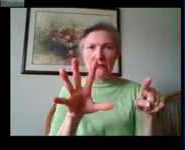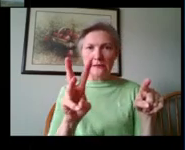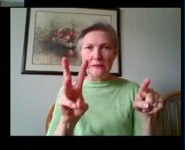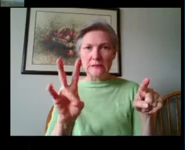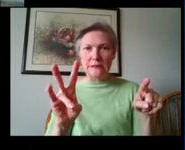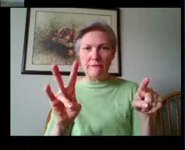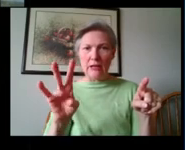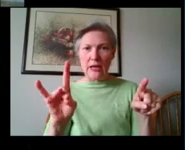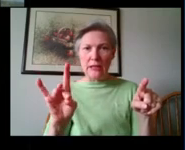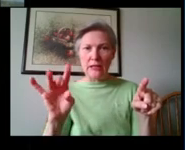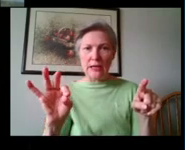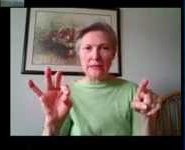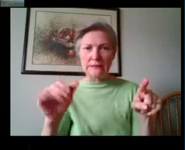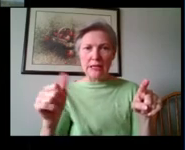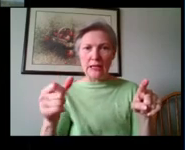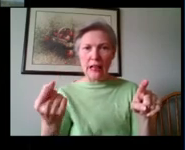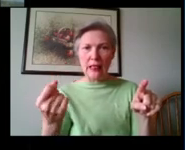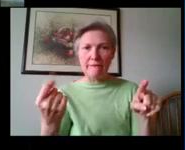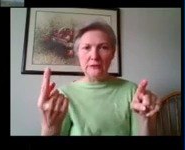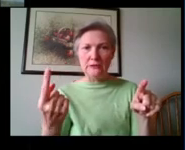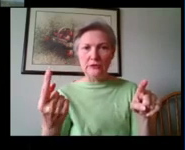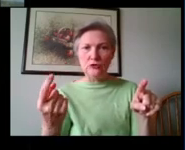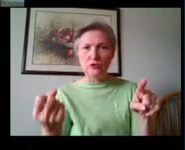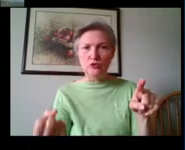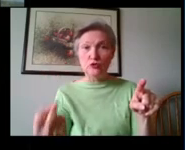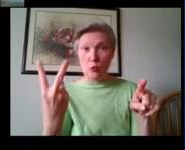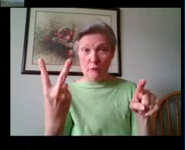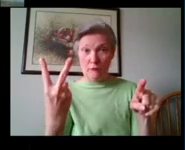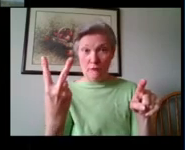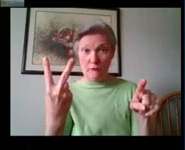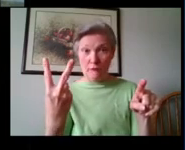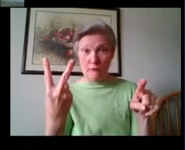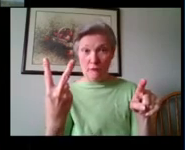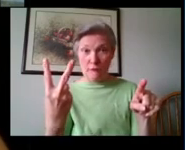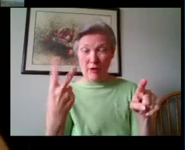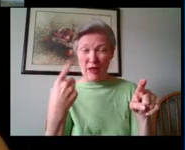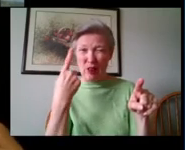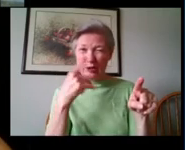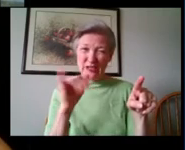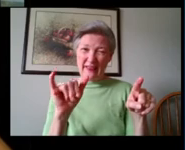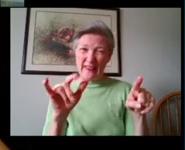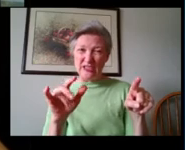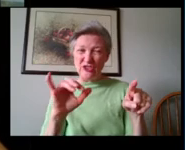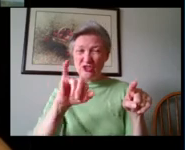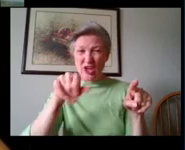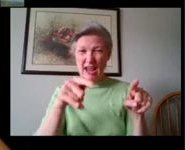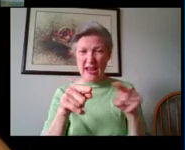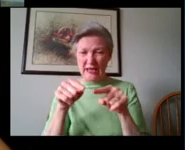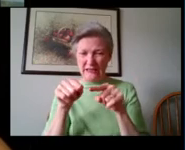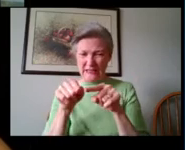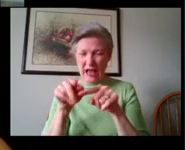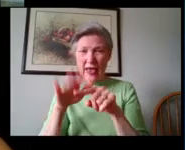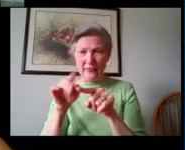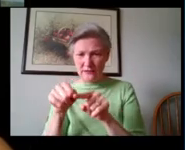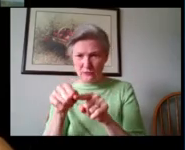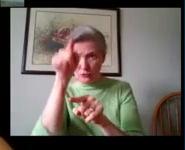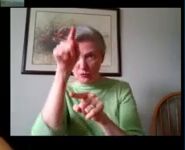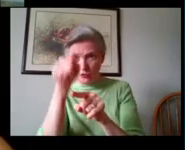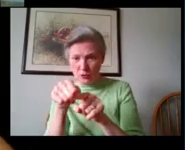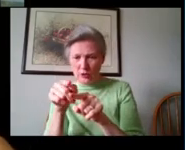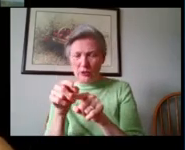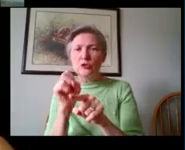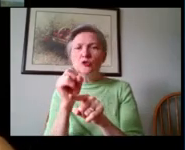5, 6, 7, 8, 9, 10, 11, 12. And it looks like that J does fall at the 12